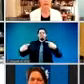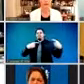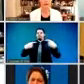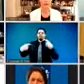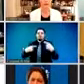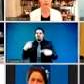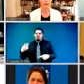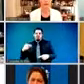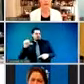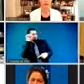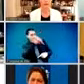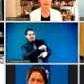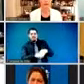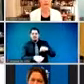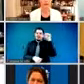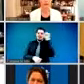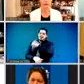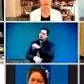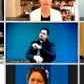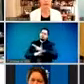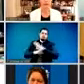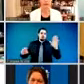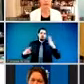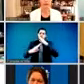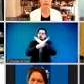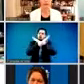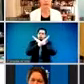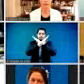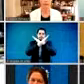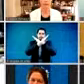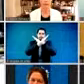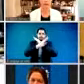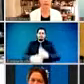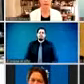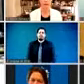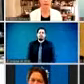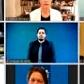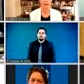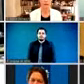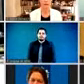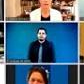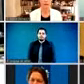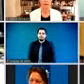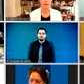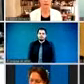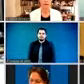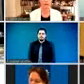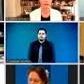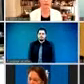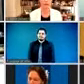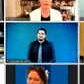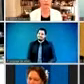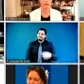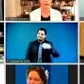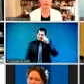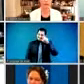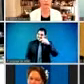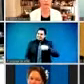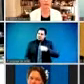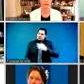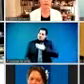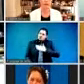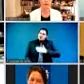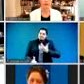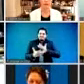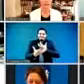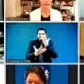attention the fact that there is a contradiction between the engagement rate that the private sector seeks through clickbaiting and